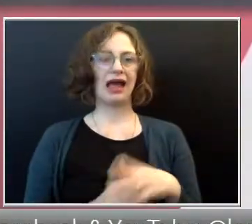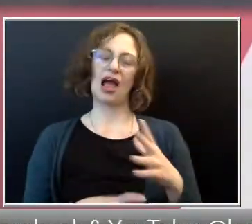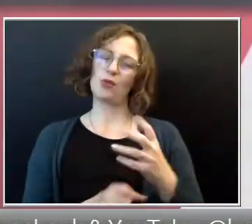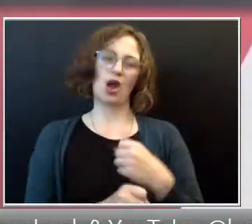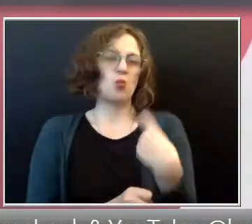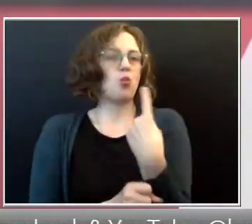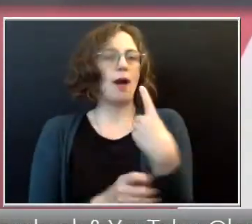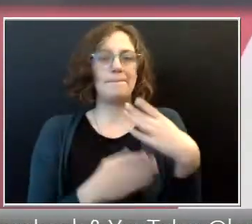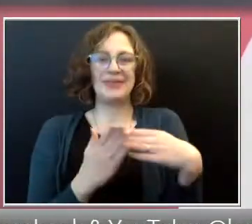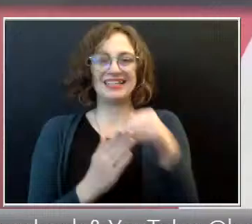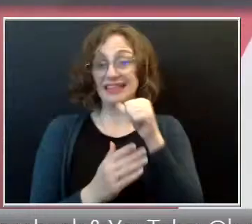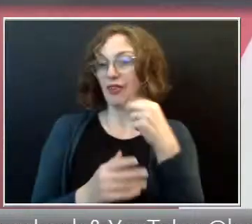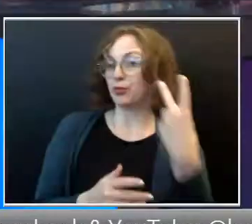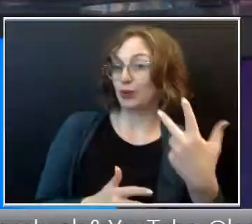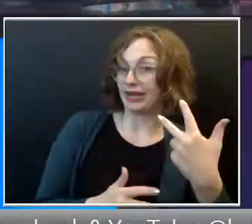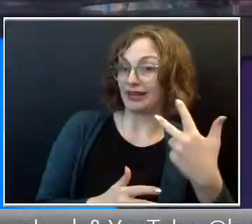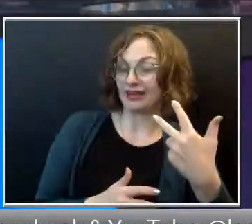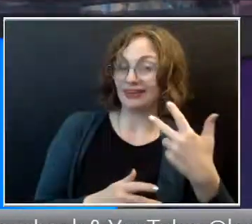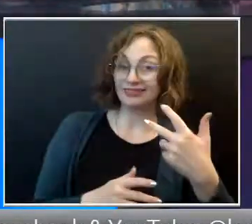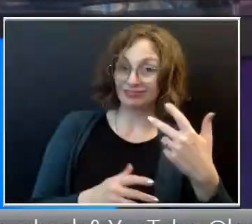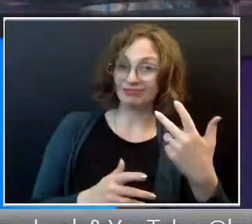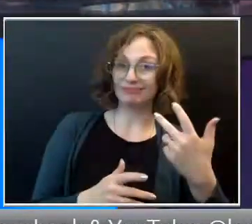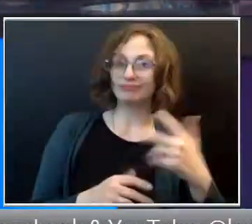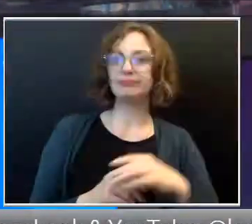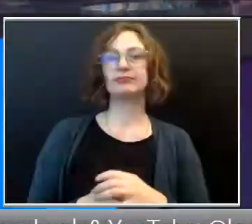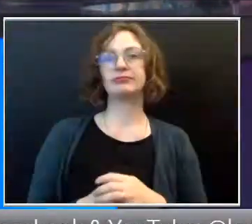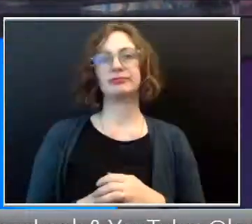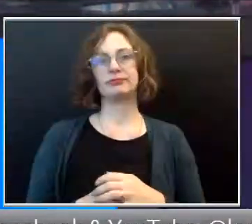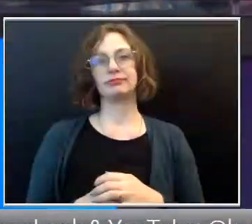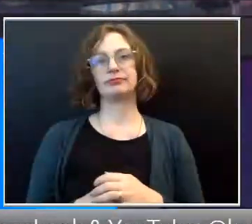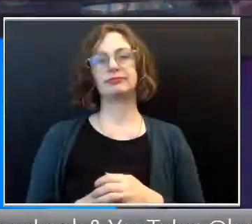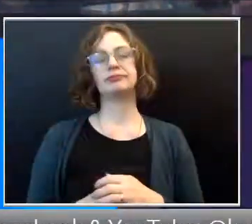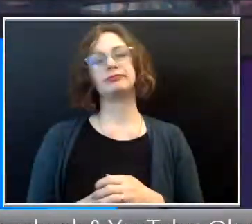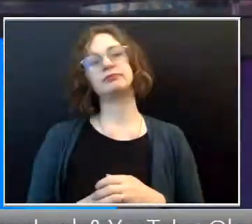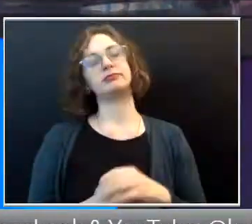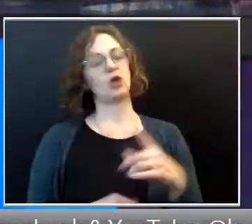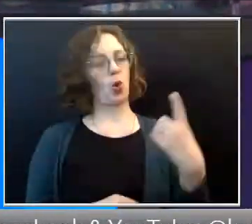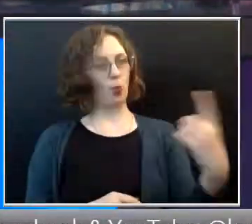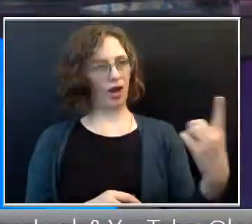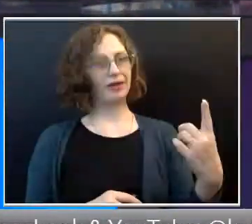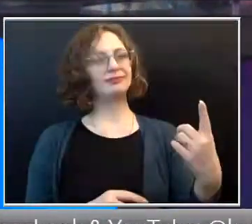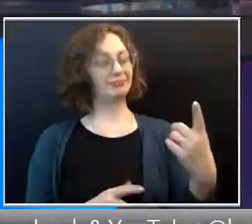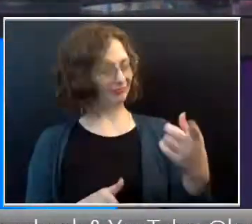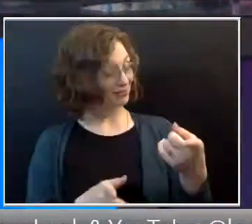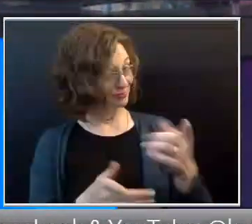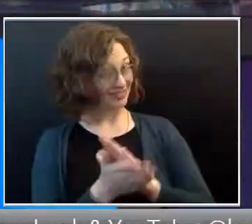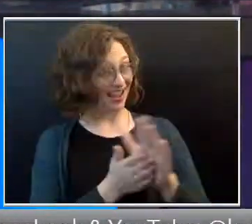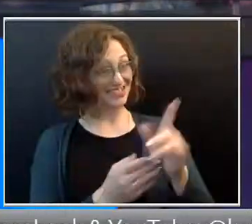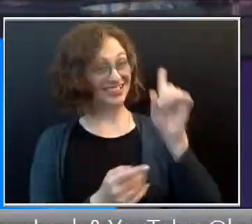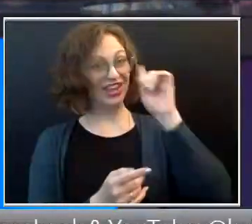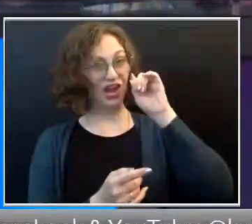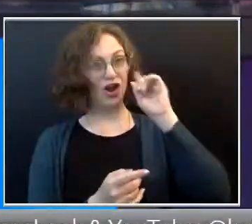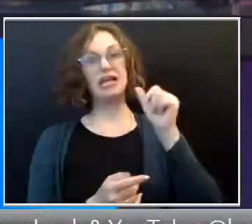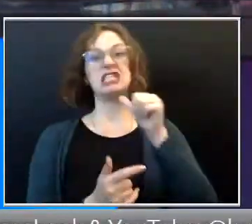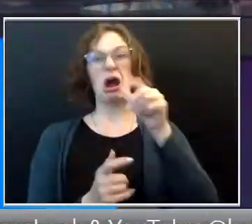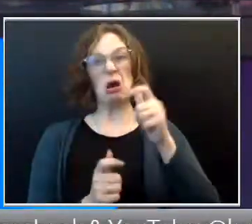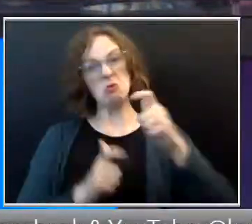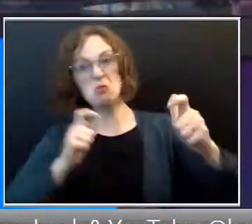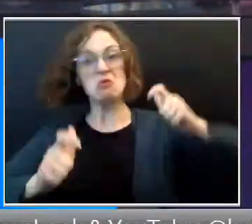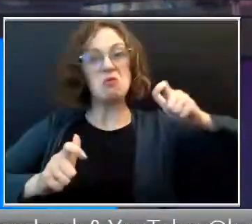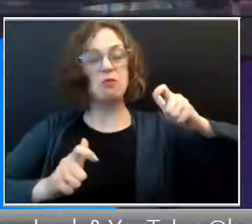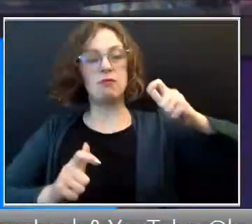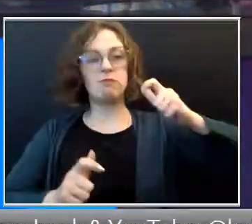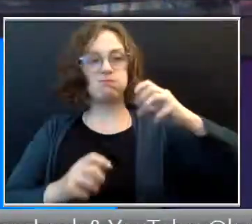picture. You got 1 piece. It was a little bit smaller. Correct, it's probably yeah. nice to hear. Yeah. It wasn't a whopper. Yeah. But